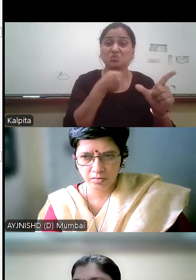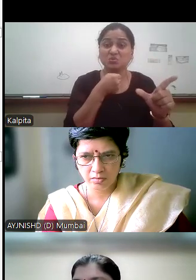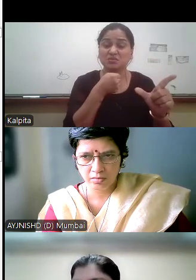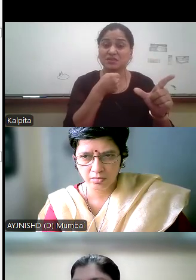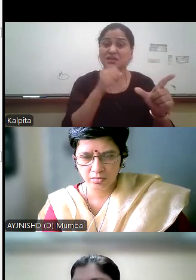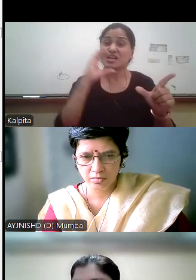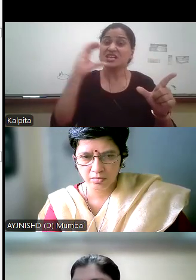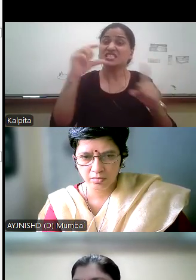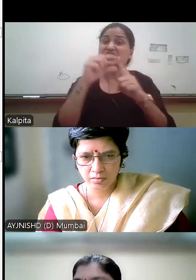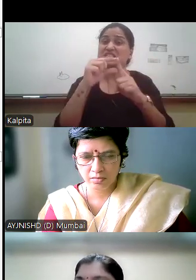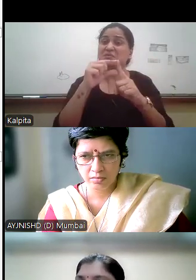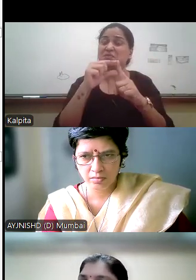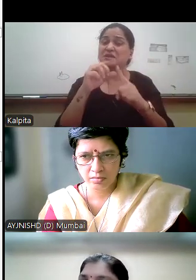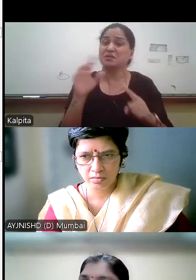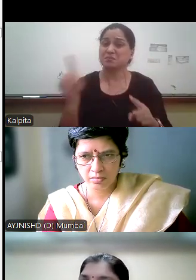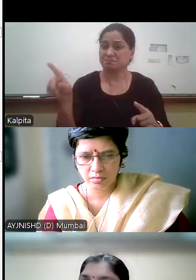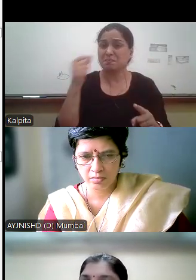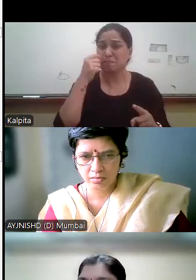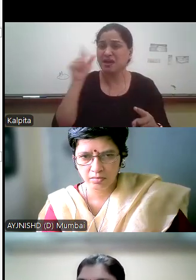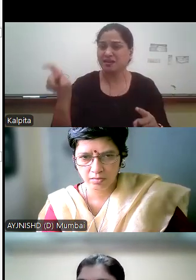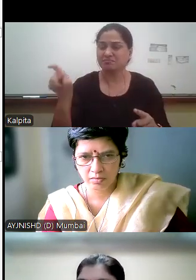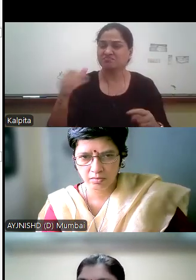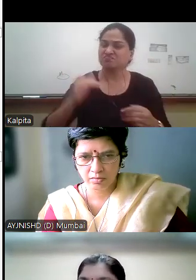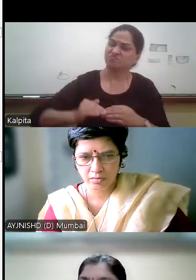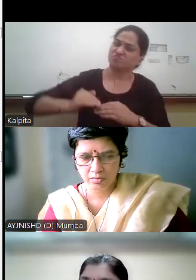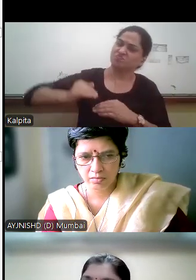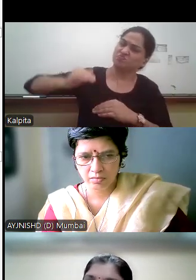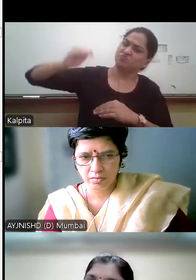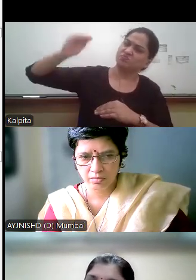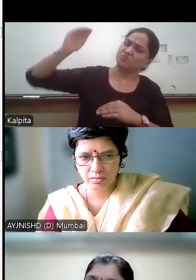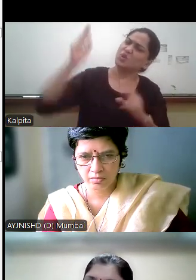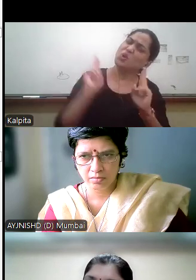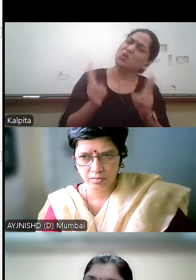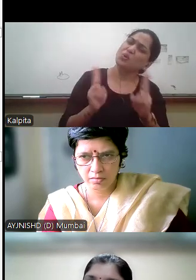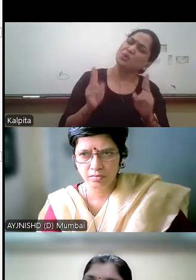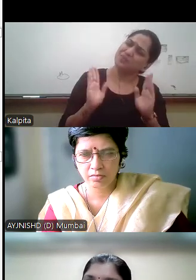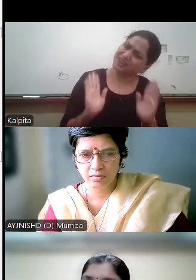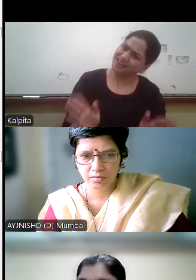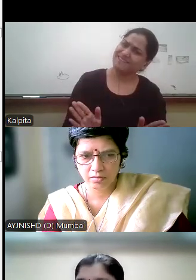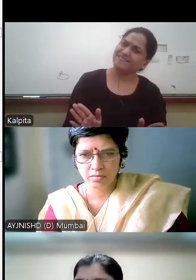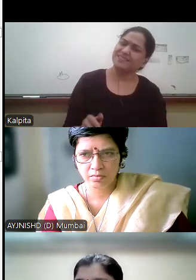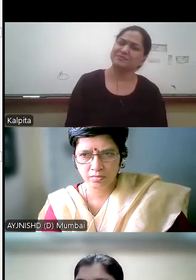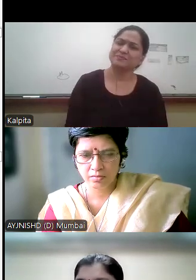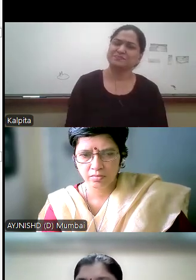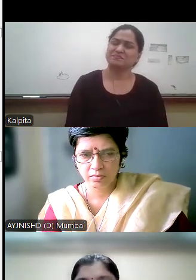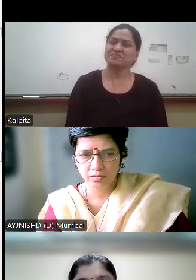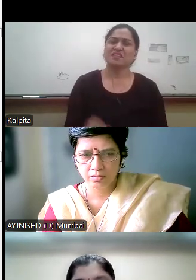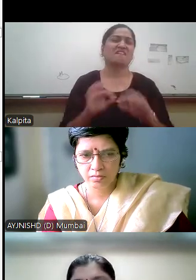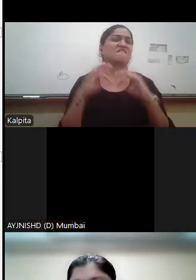how he has lived his life. So they can live a normal lifestyle. And there's a myth that they can't have a family